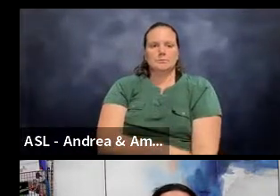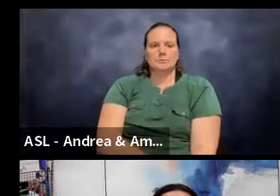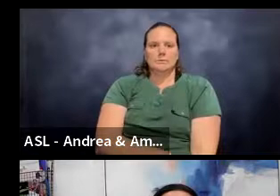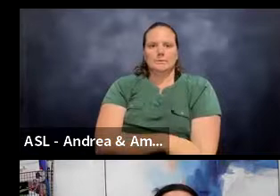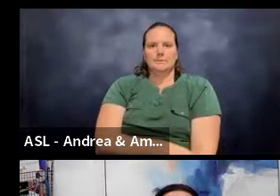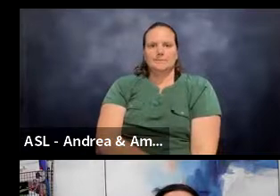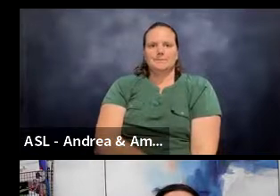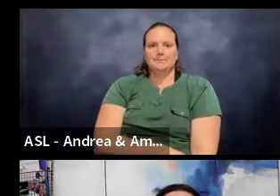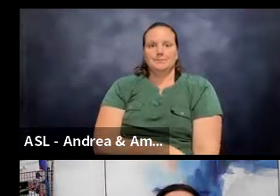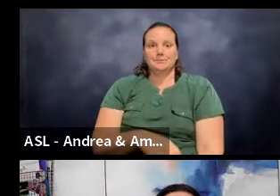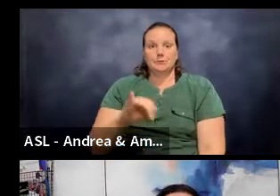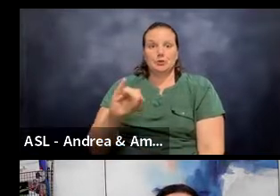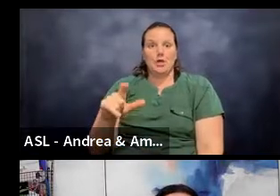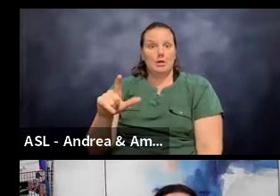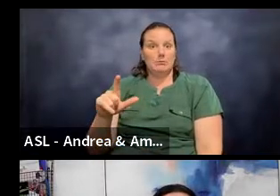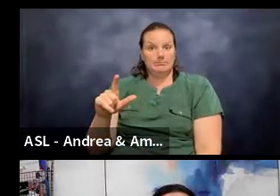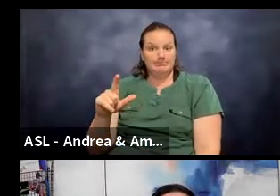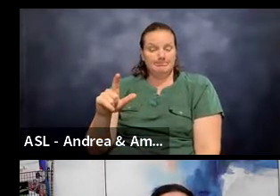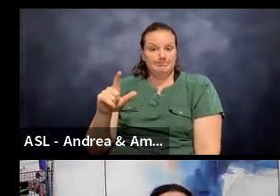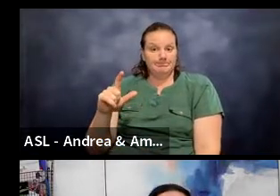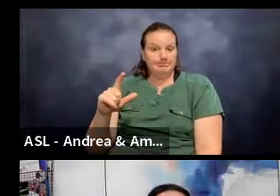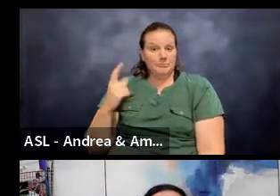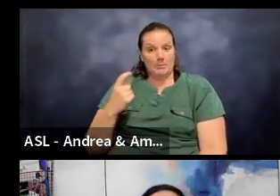Other questions, comments?